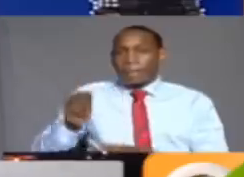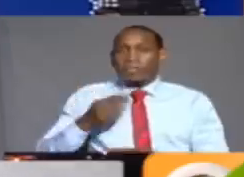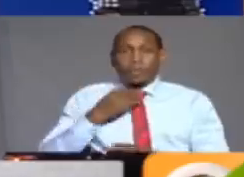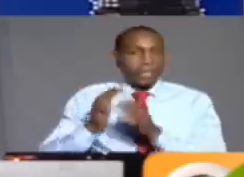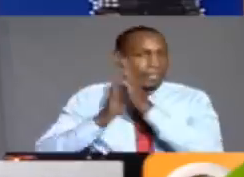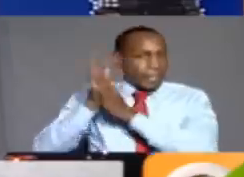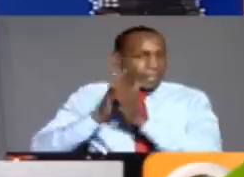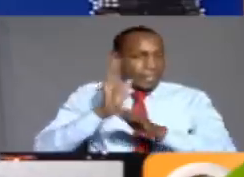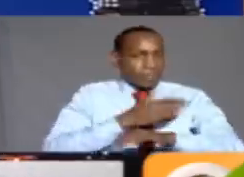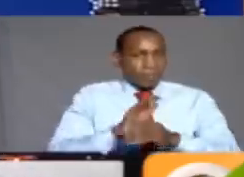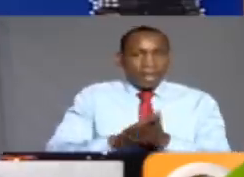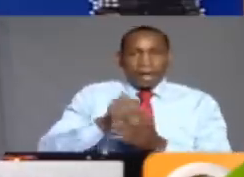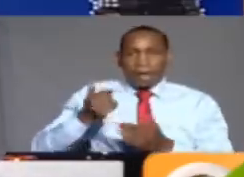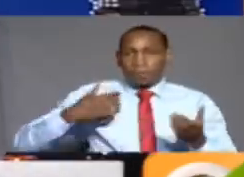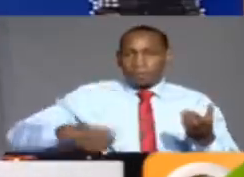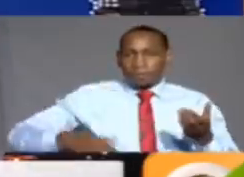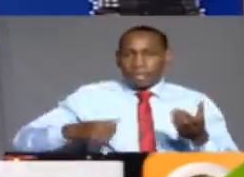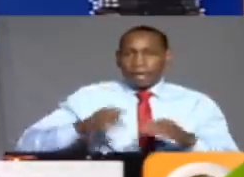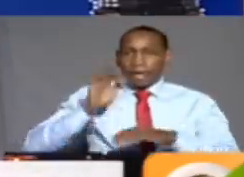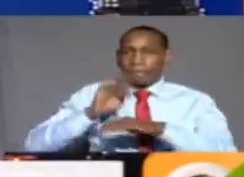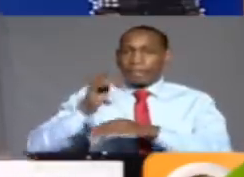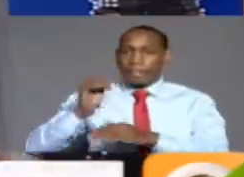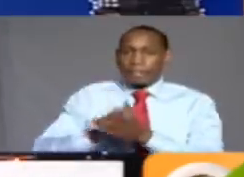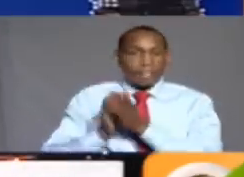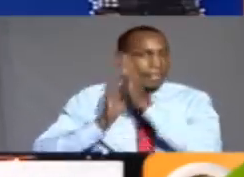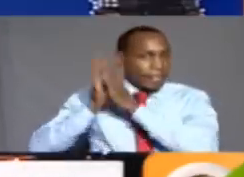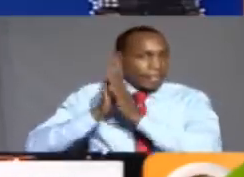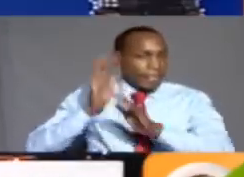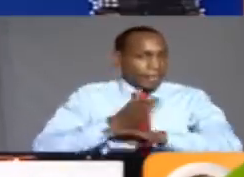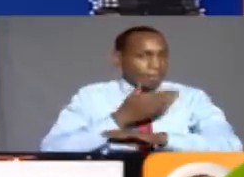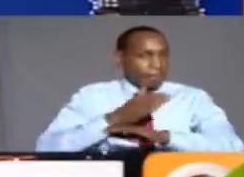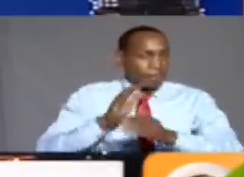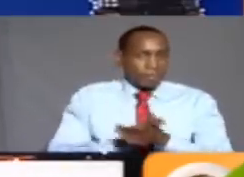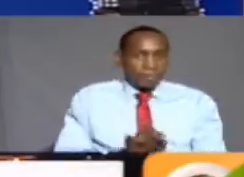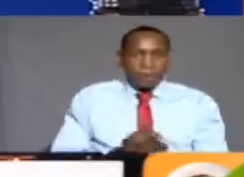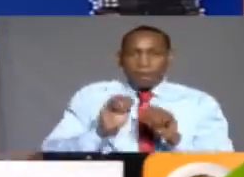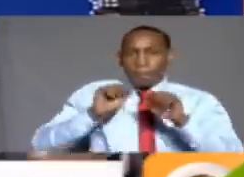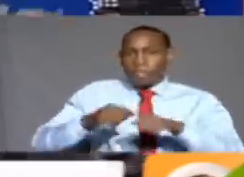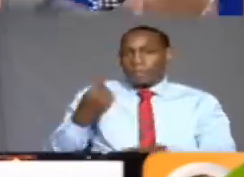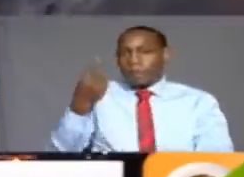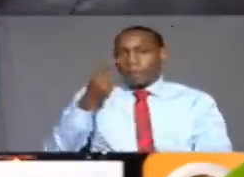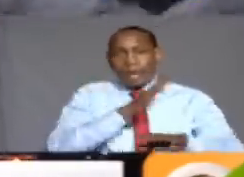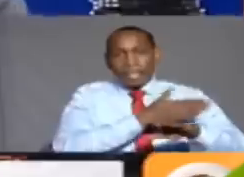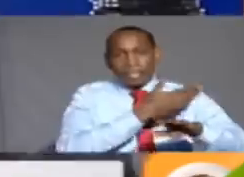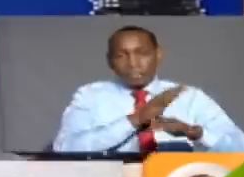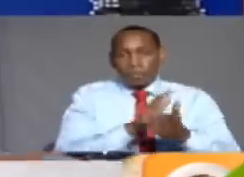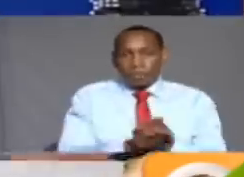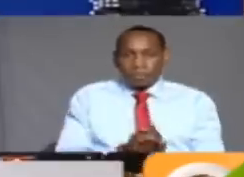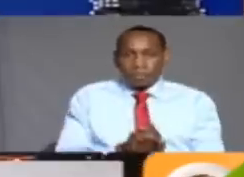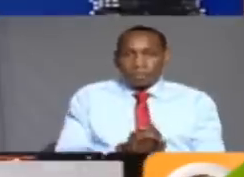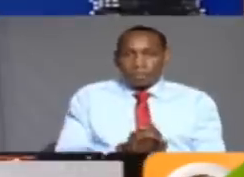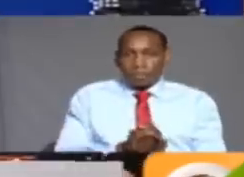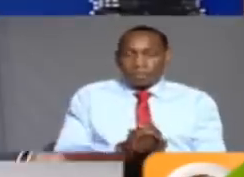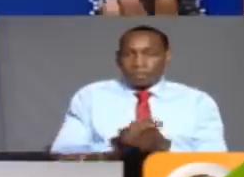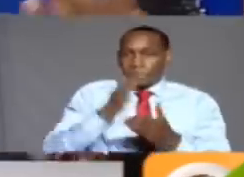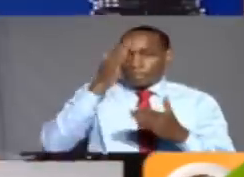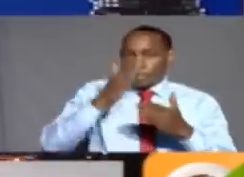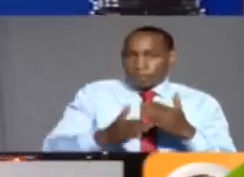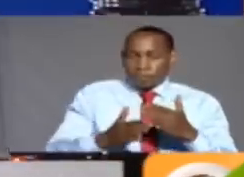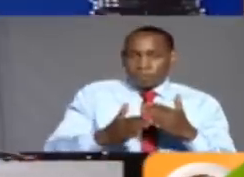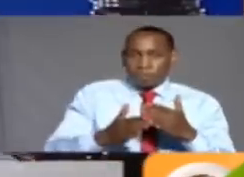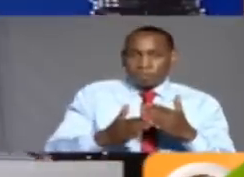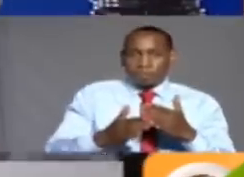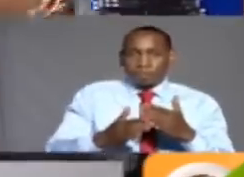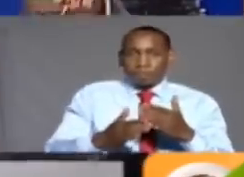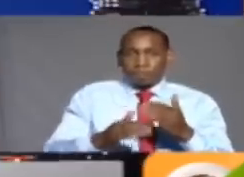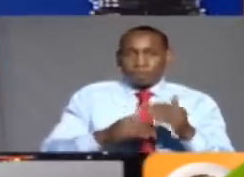me, how is your Lingala affecting my reggae? There can only be one song. Either we move around, let us stop all development, let us stop all